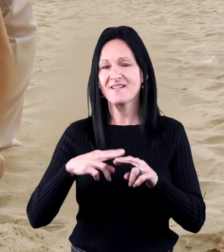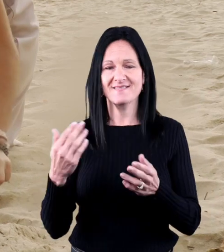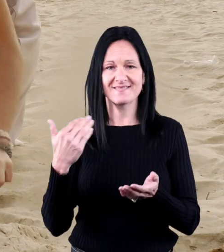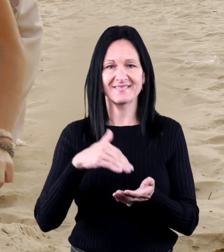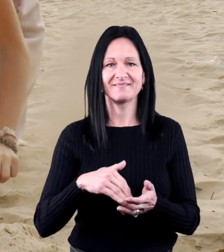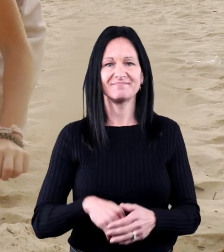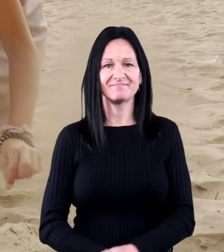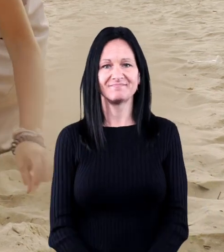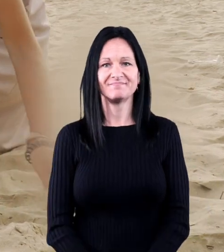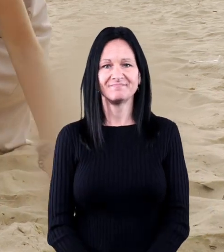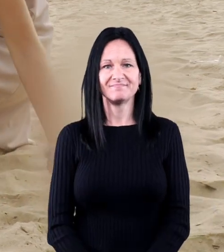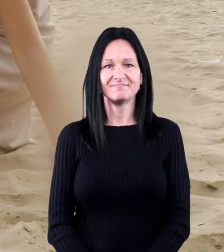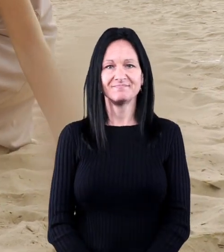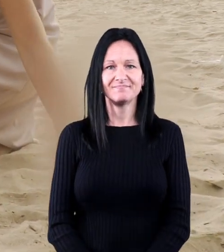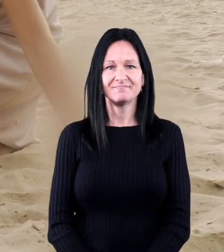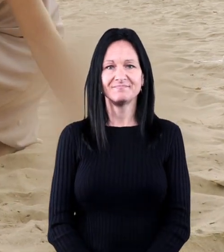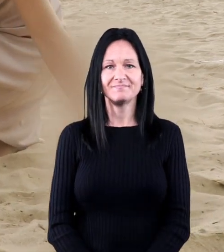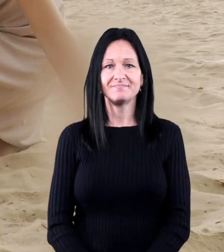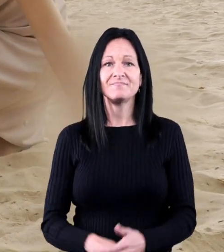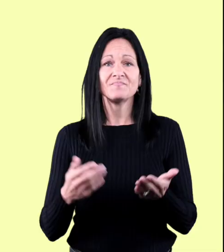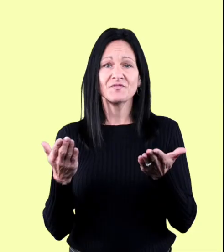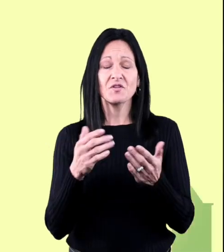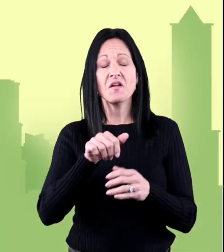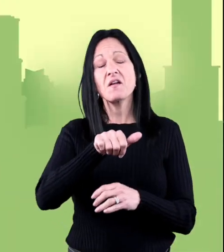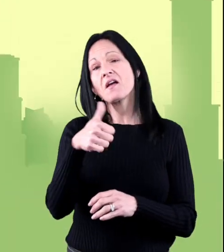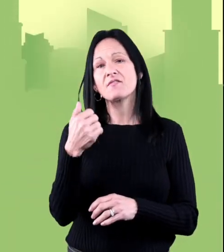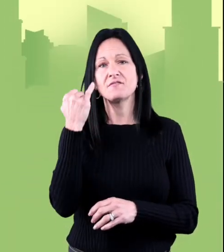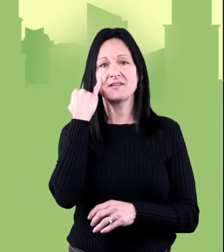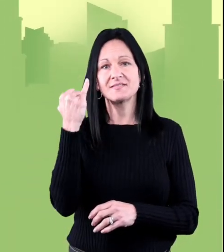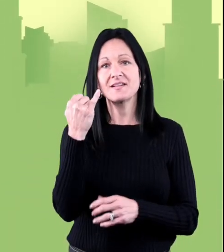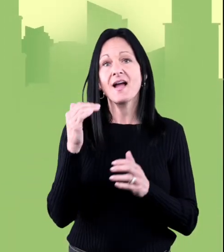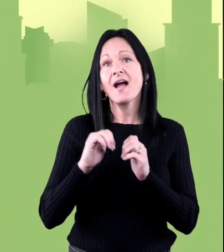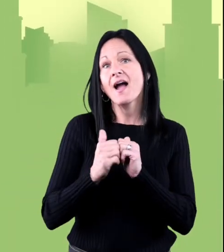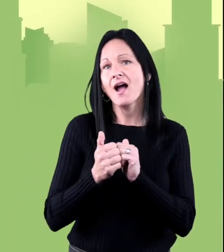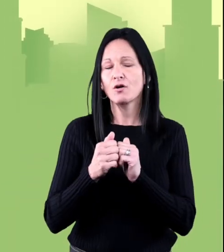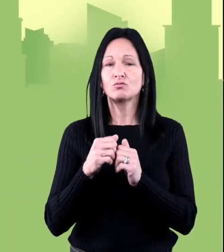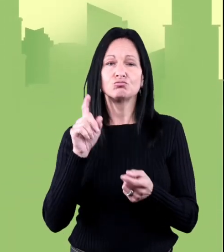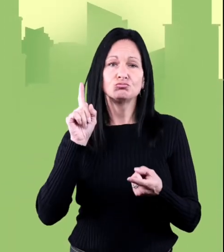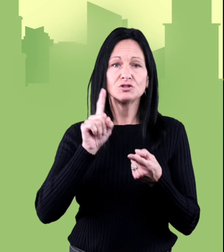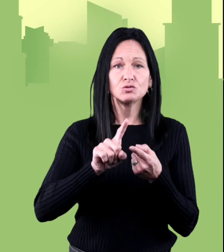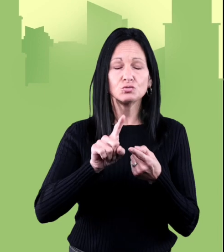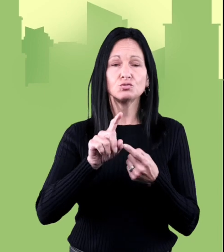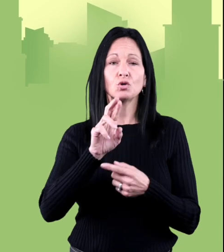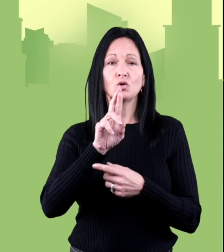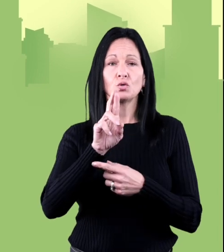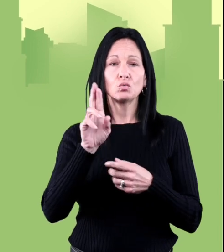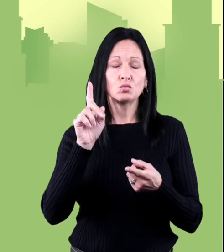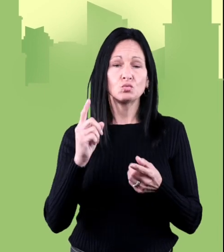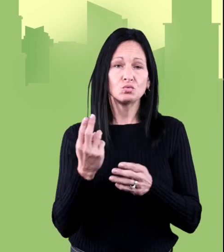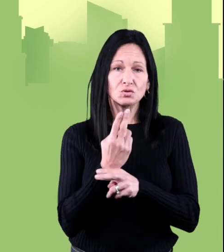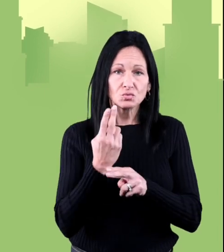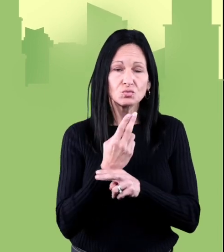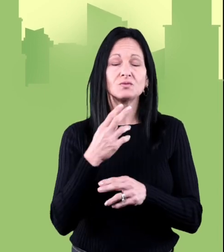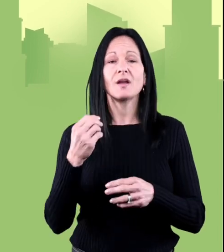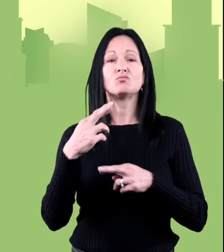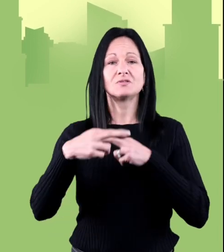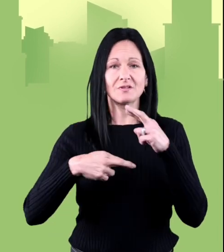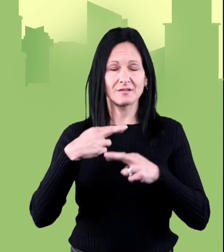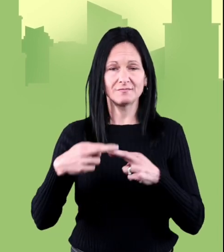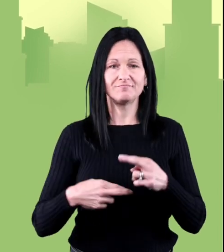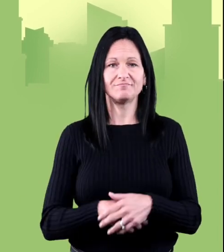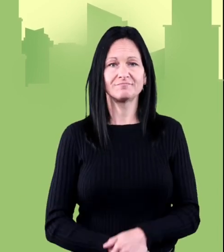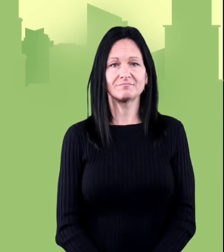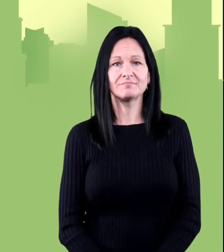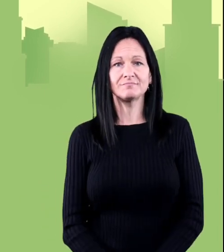And it can be fun, too! Here are some other ideas on how to reduce, reuse, and